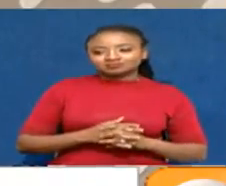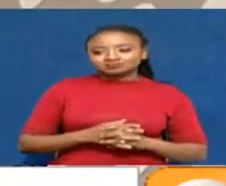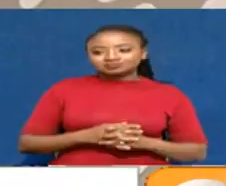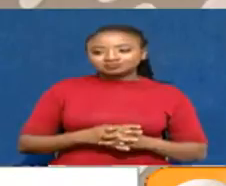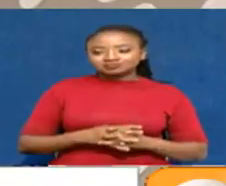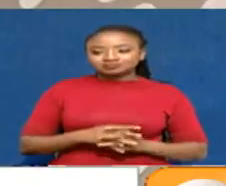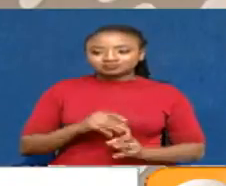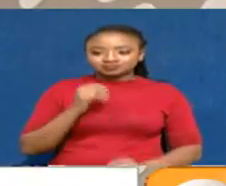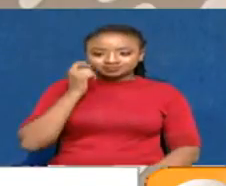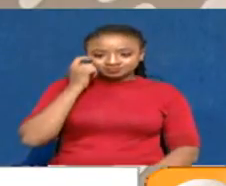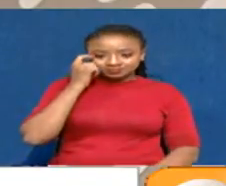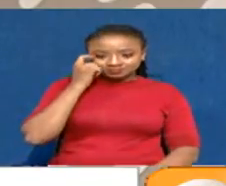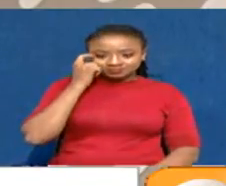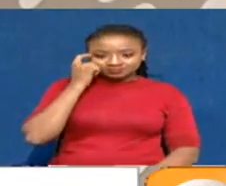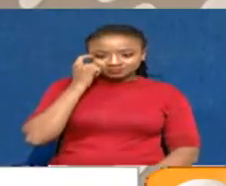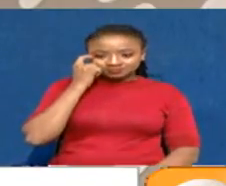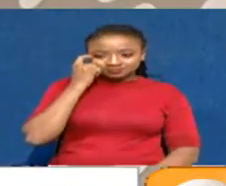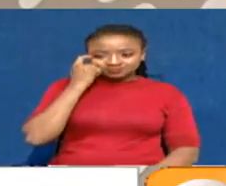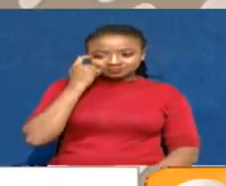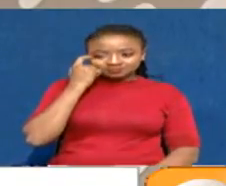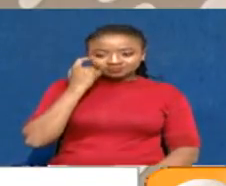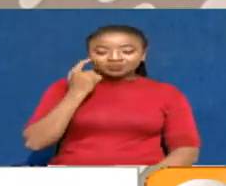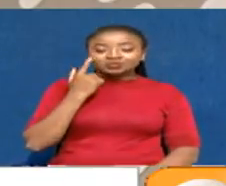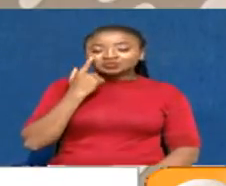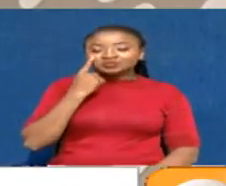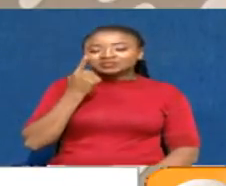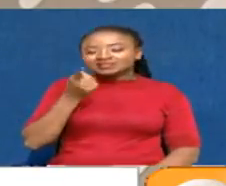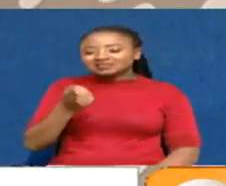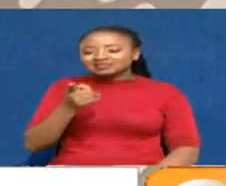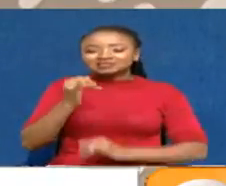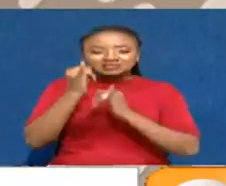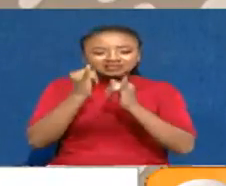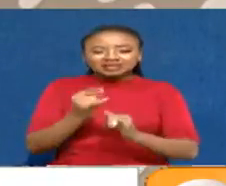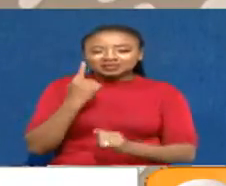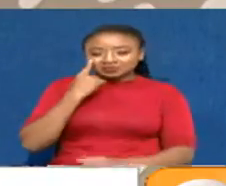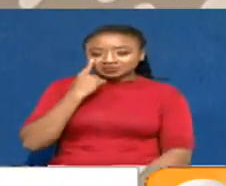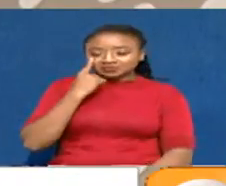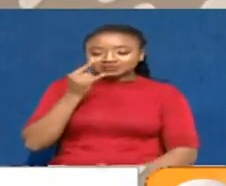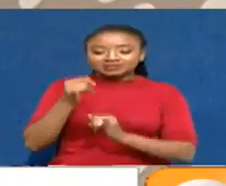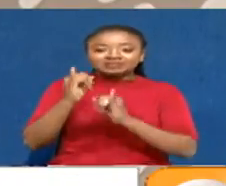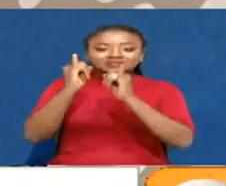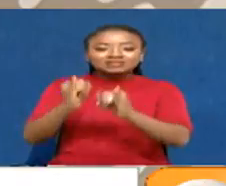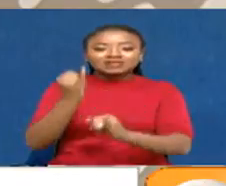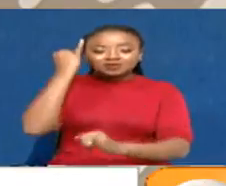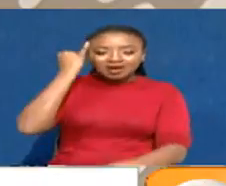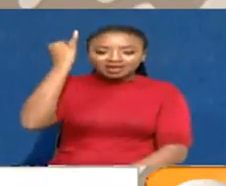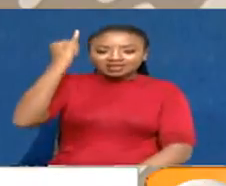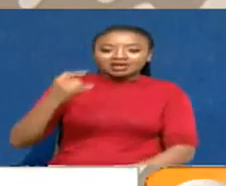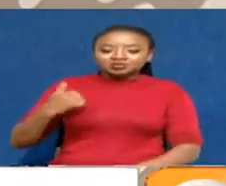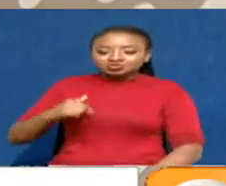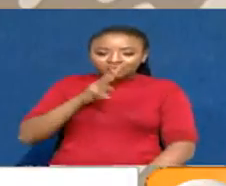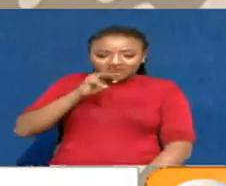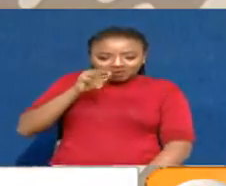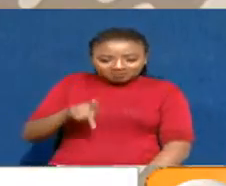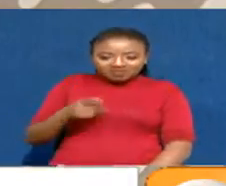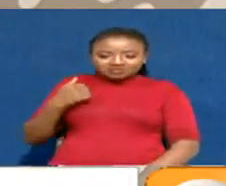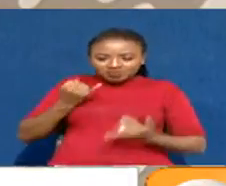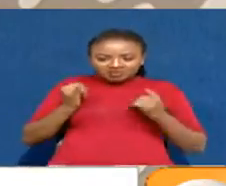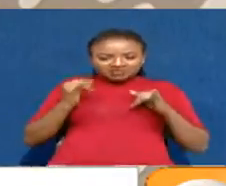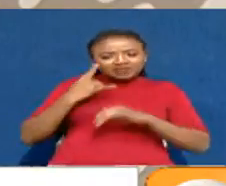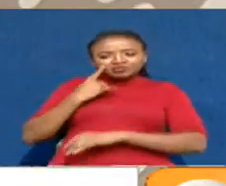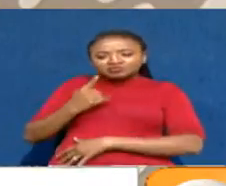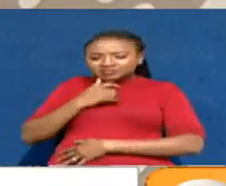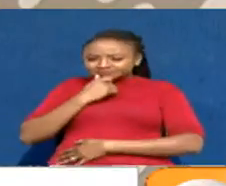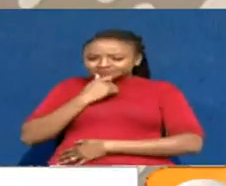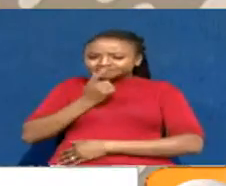new idea in the country, whereby as legislators as well, we are trying to catch up with that